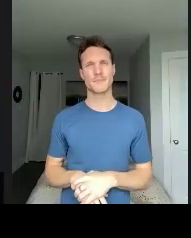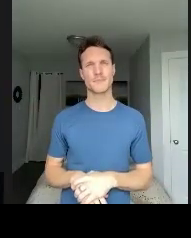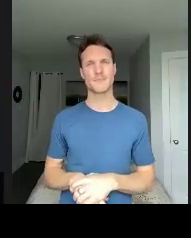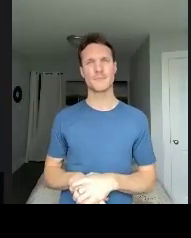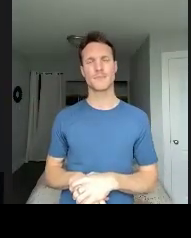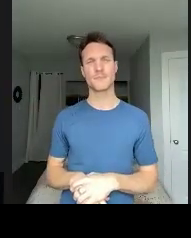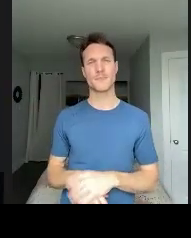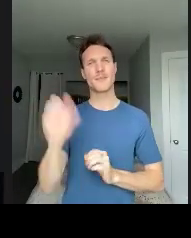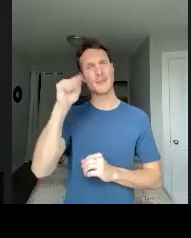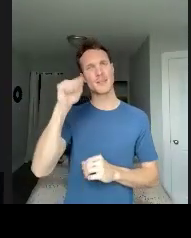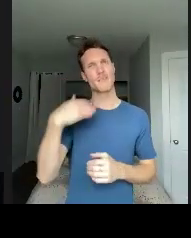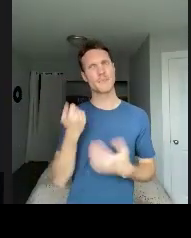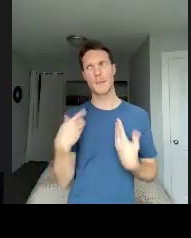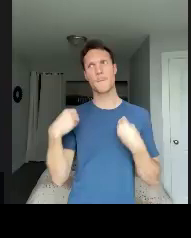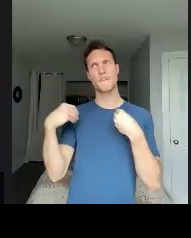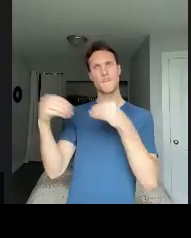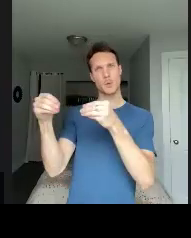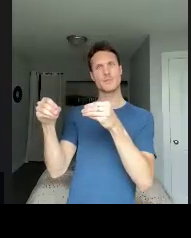Yeah, I posted the,